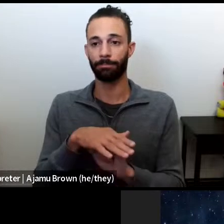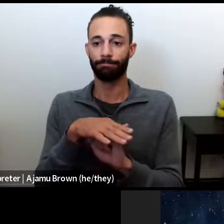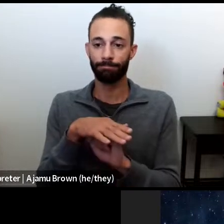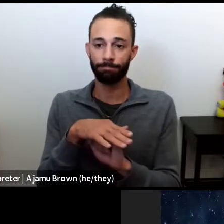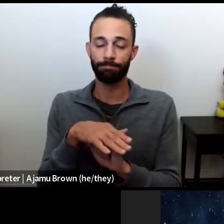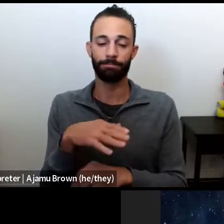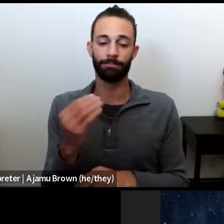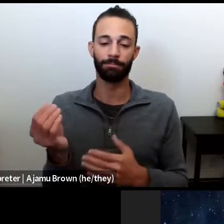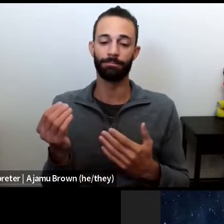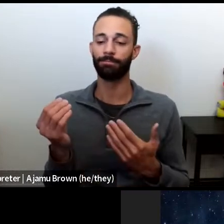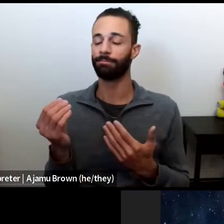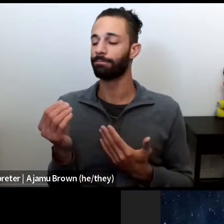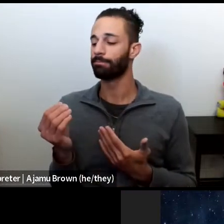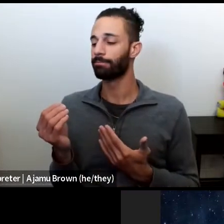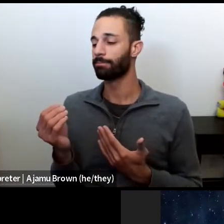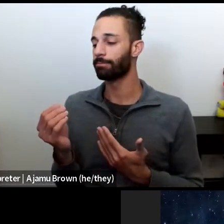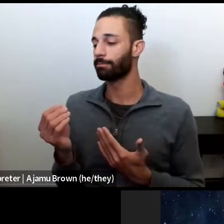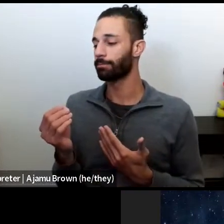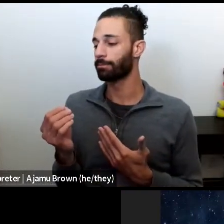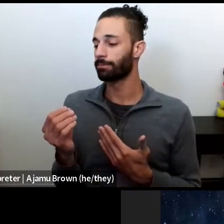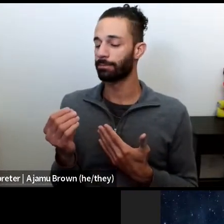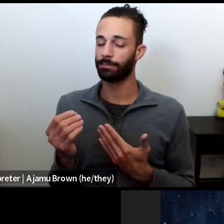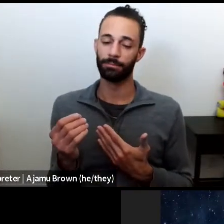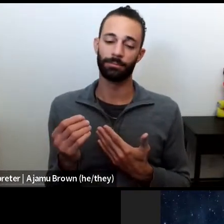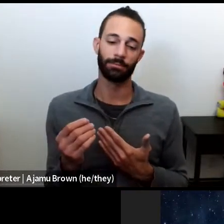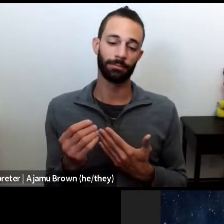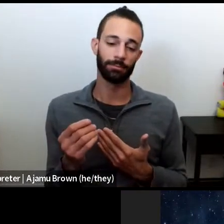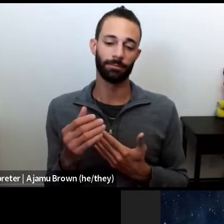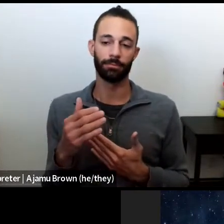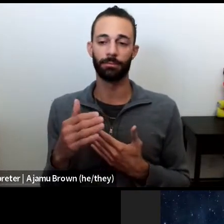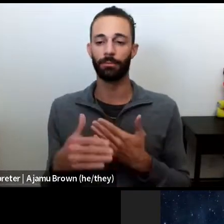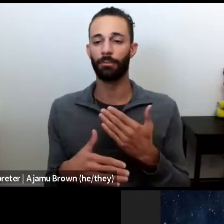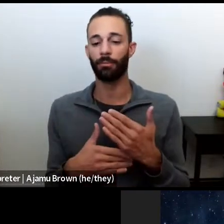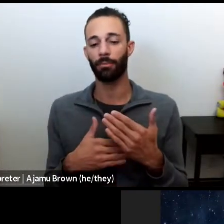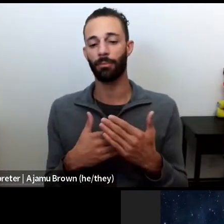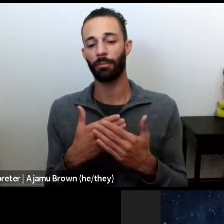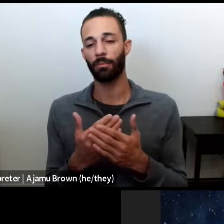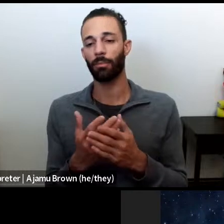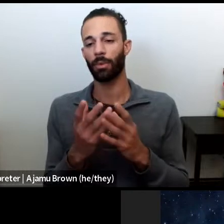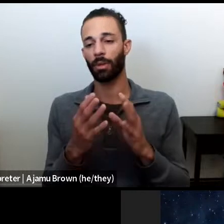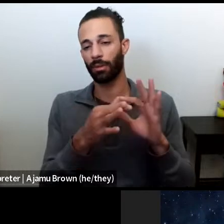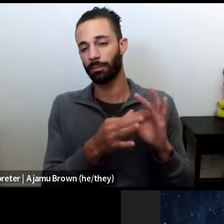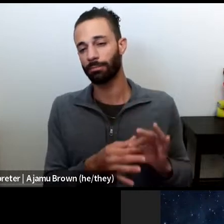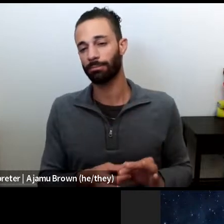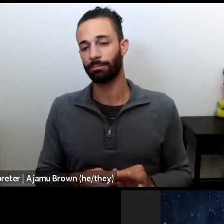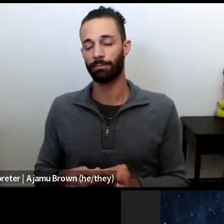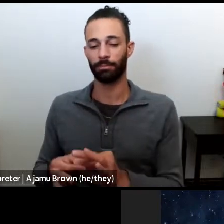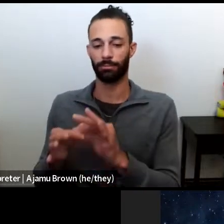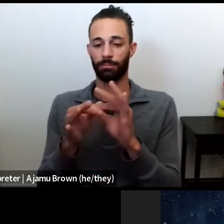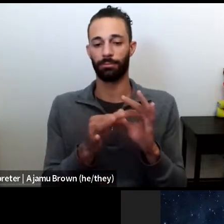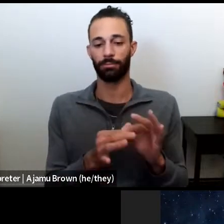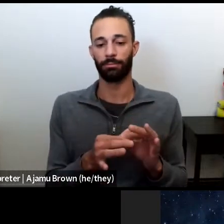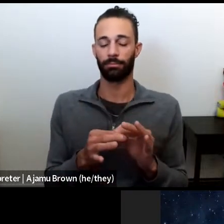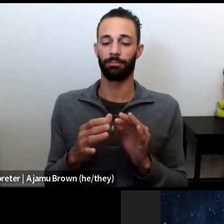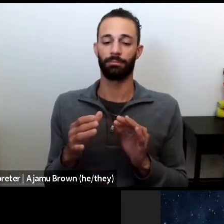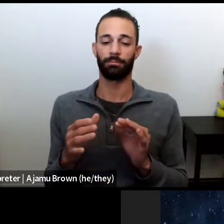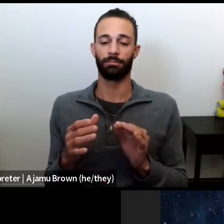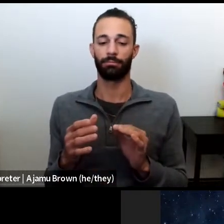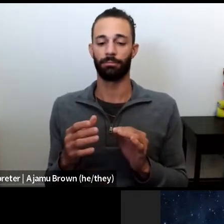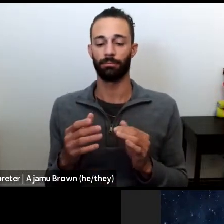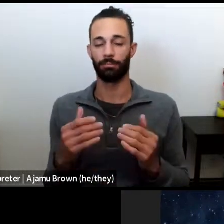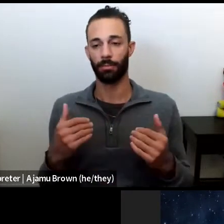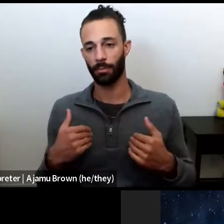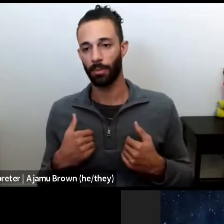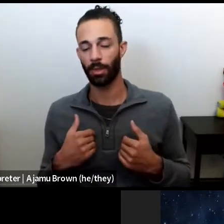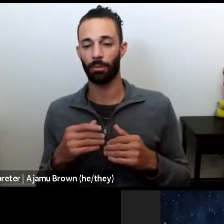and all of the mycelia, the interconnectedness, the